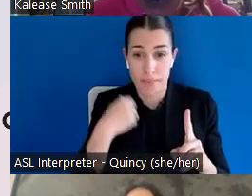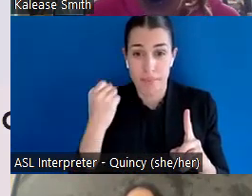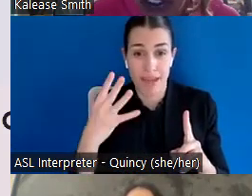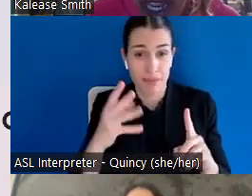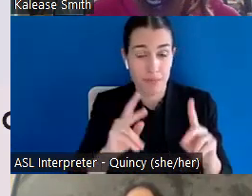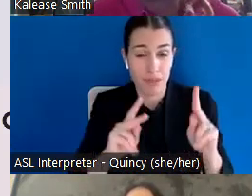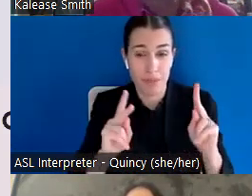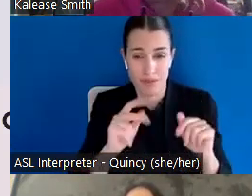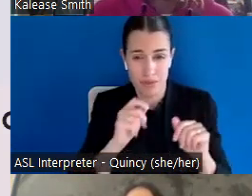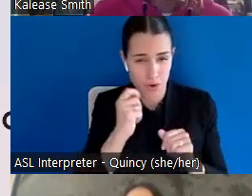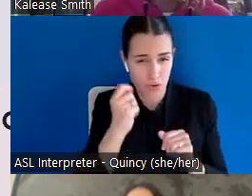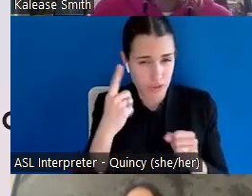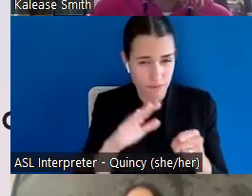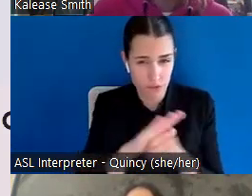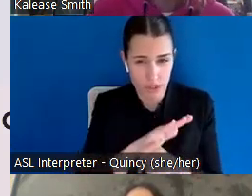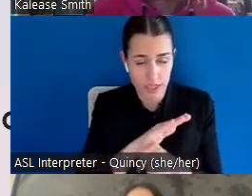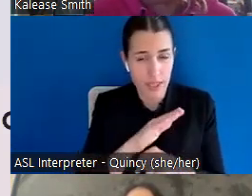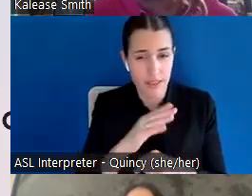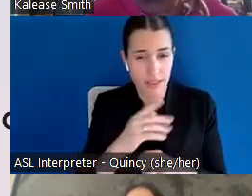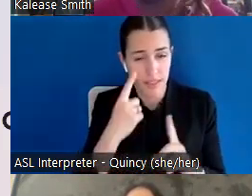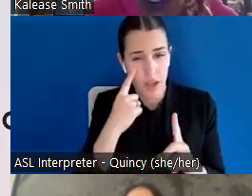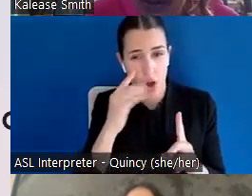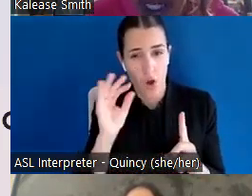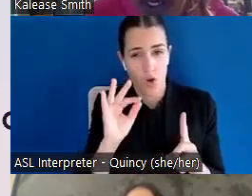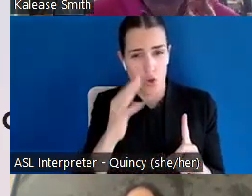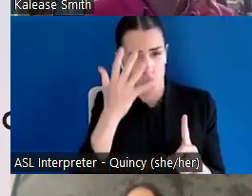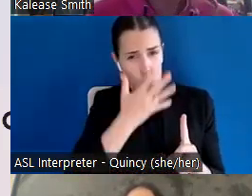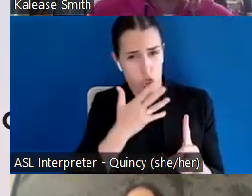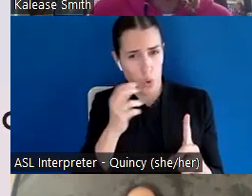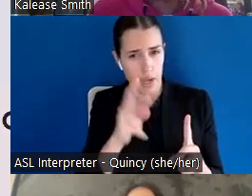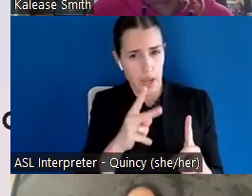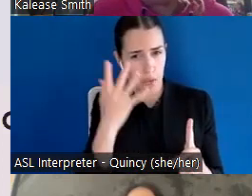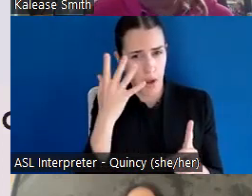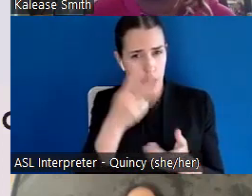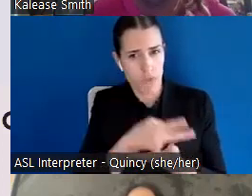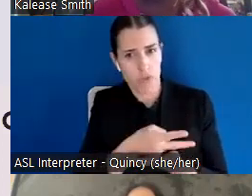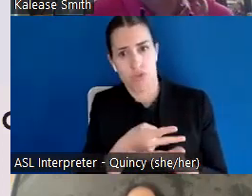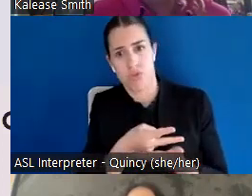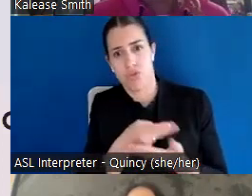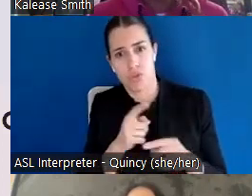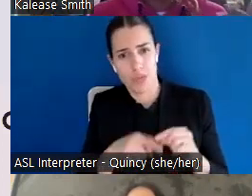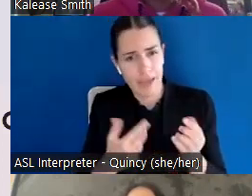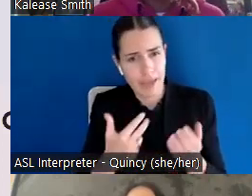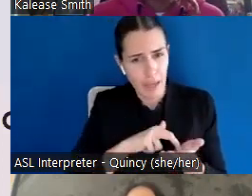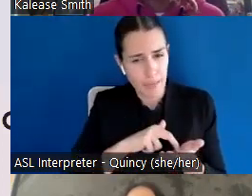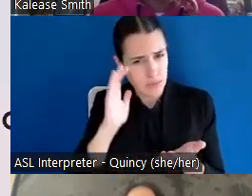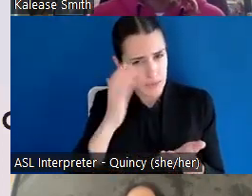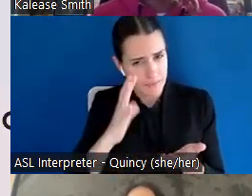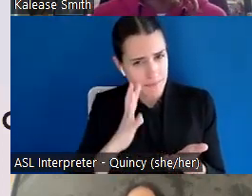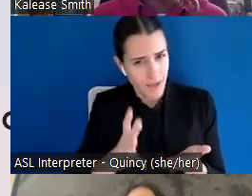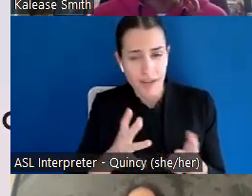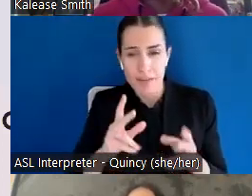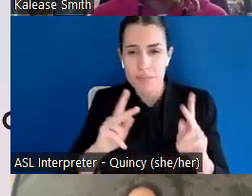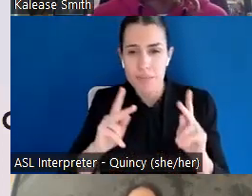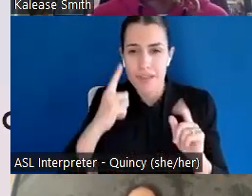don't understand. They think you look okay. Why are you laying in bed? Why can't you get up? You seem okay. People have an easier